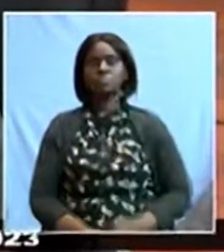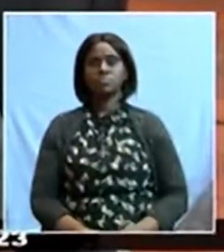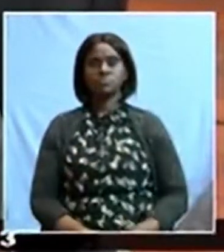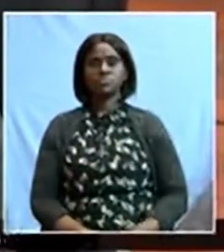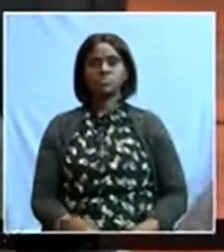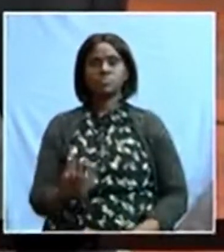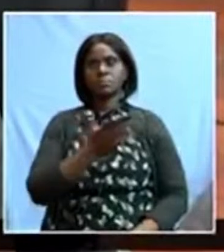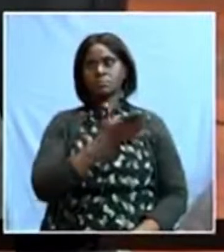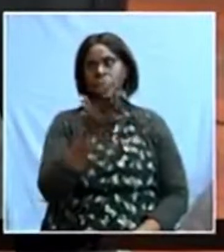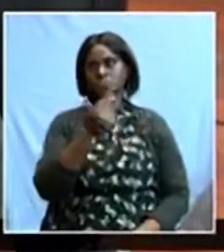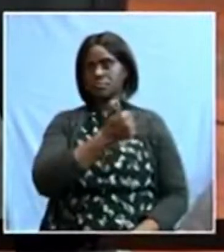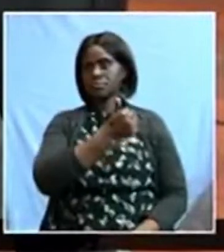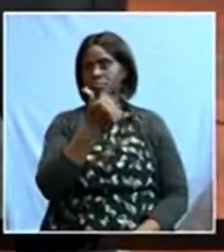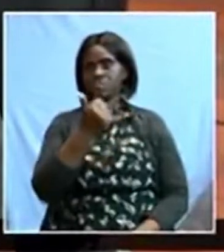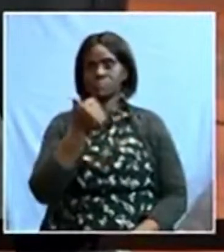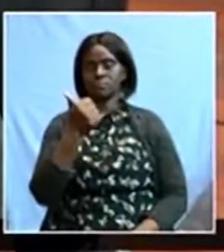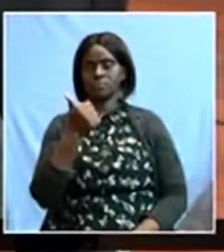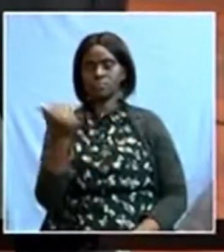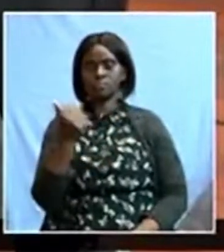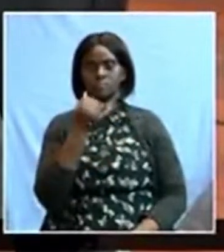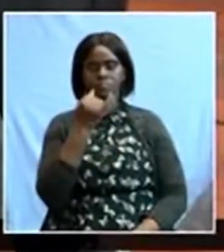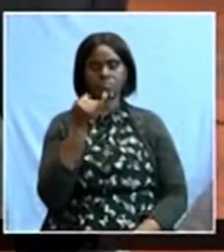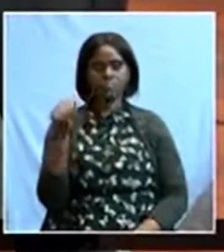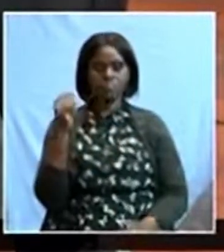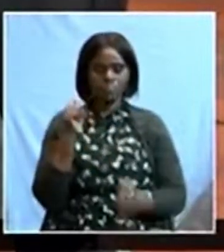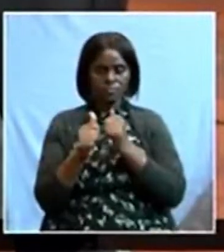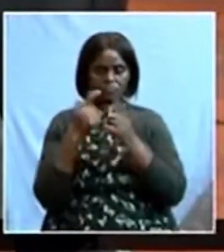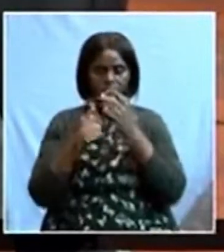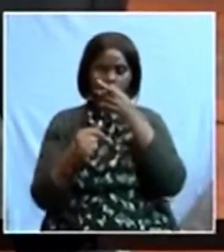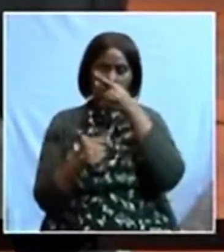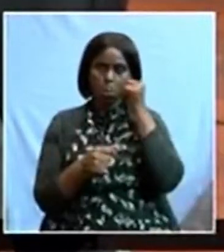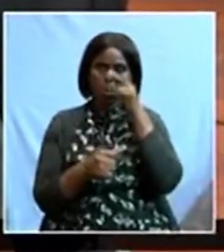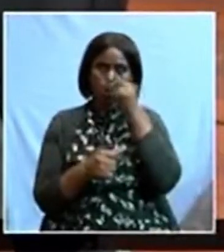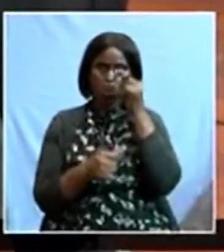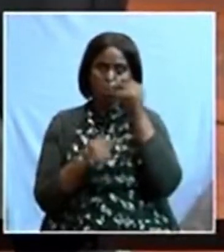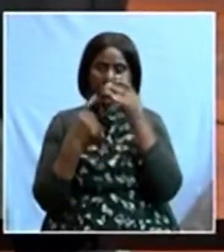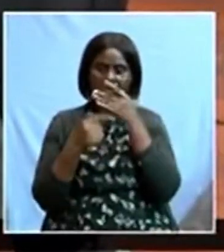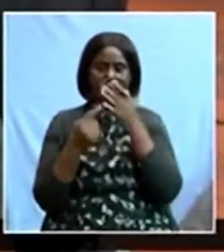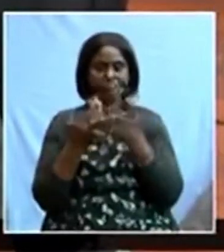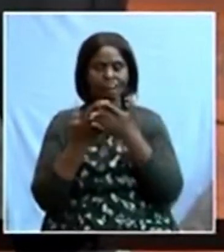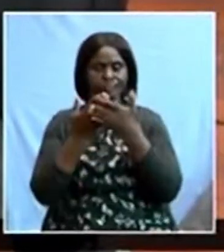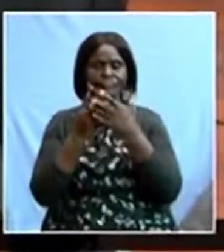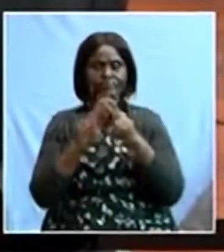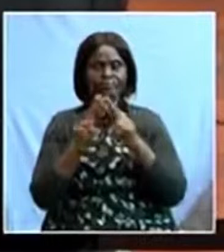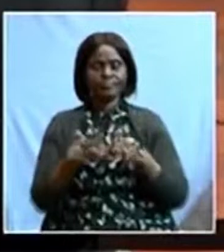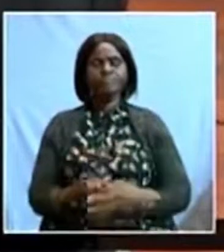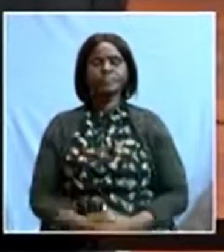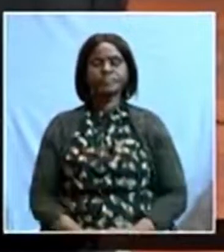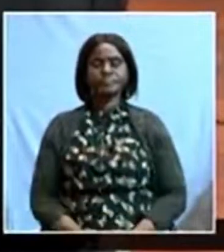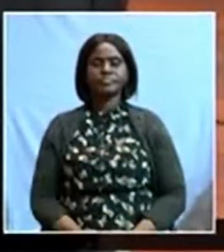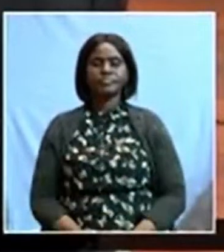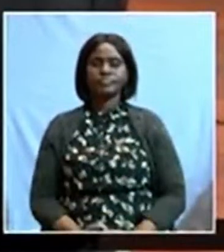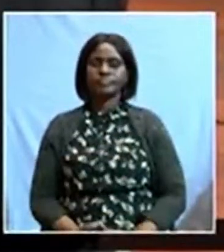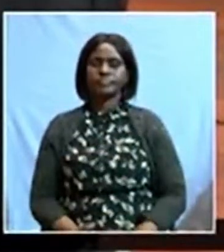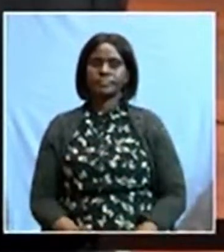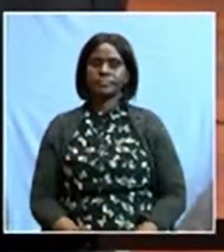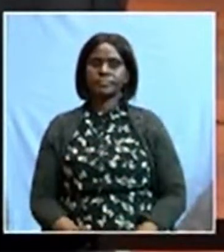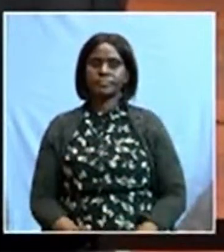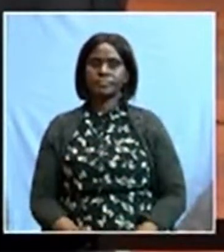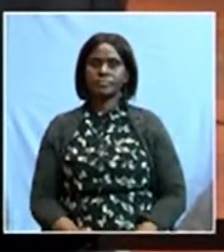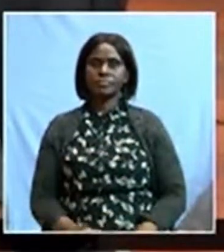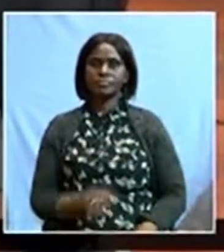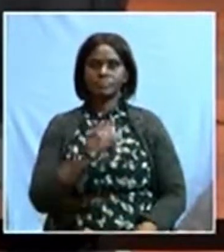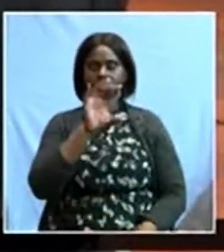what are those other items that were stolen? I submit, Chair. Thank you so much.